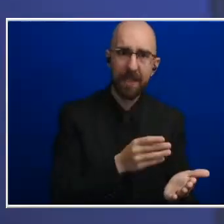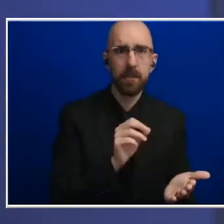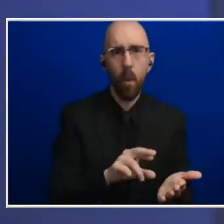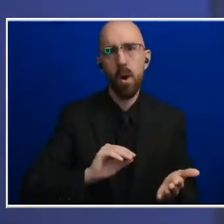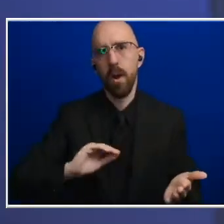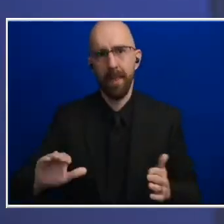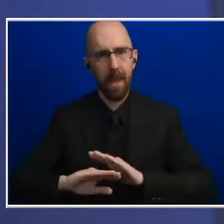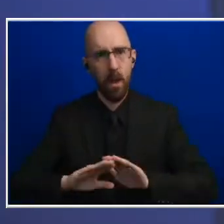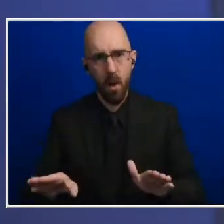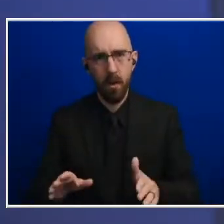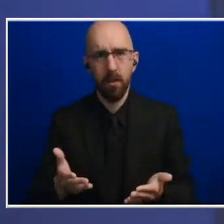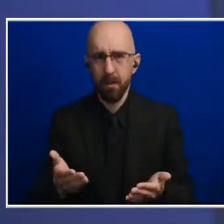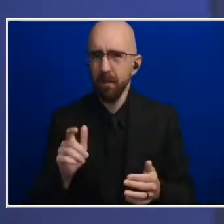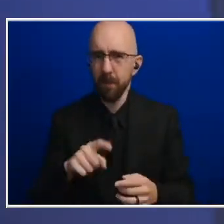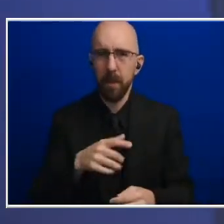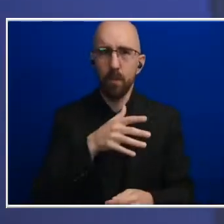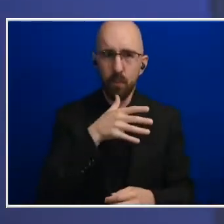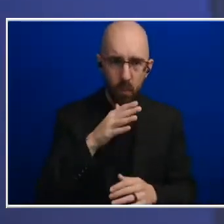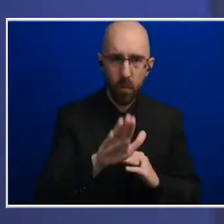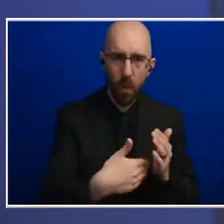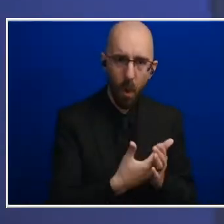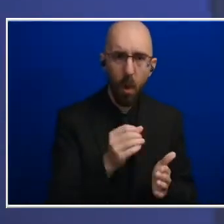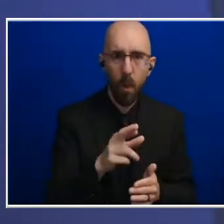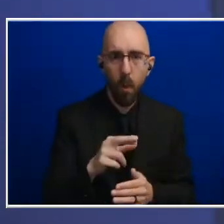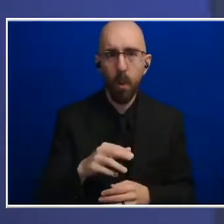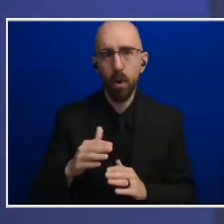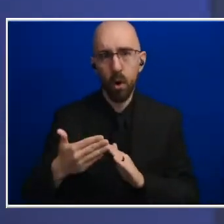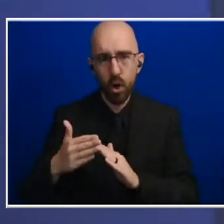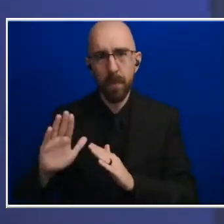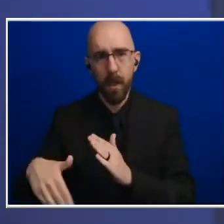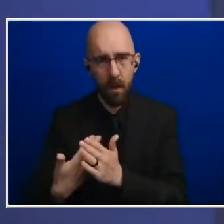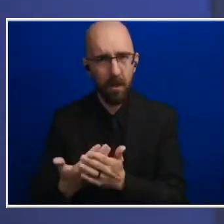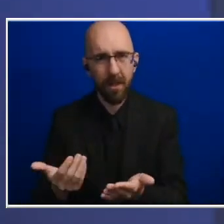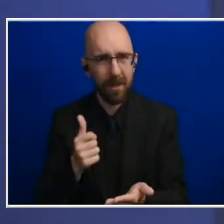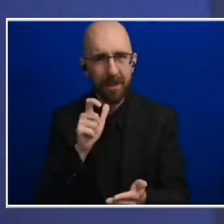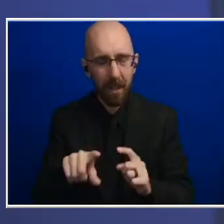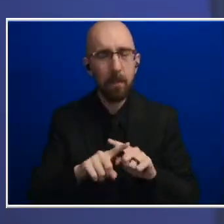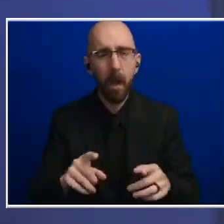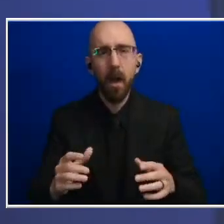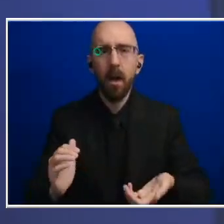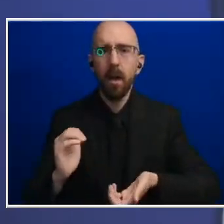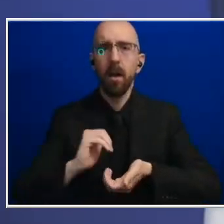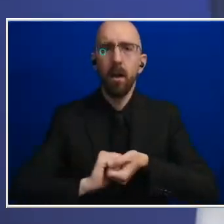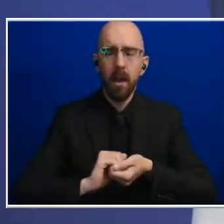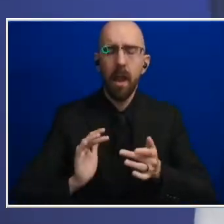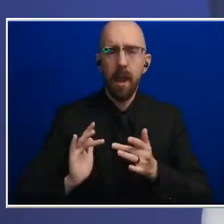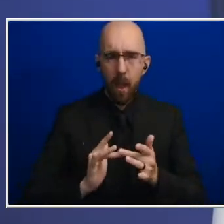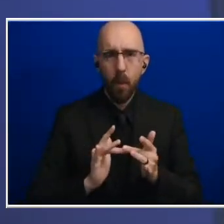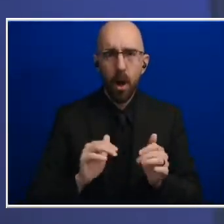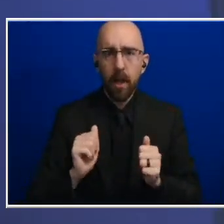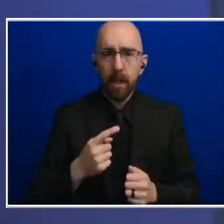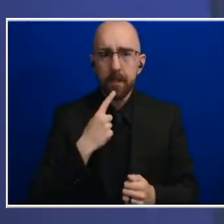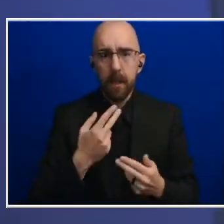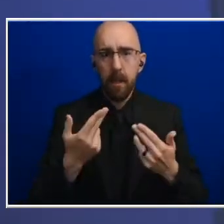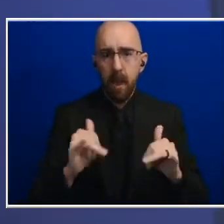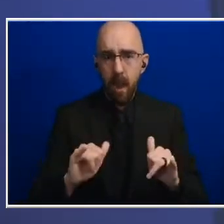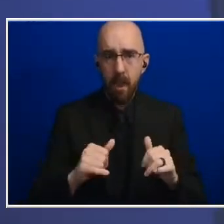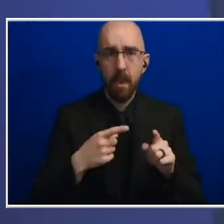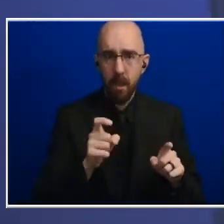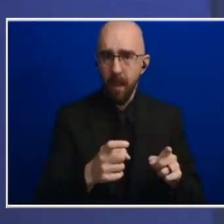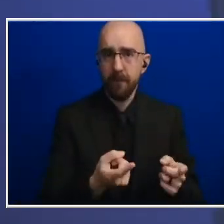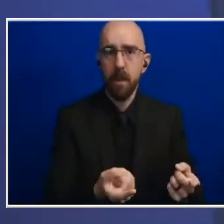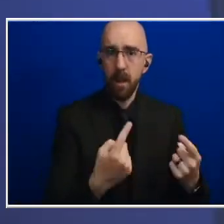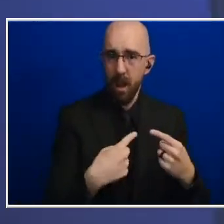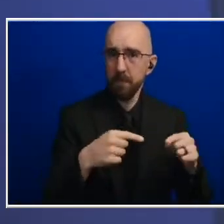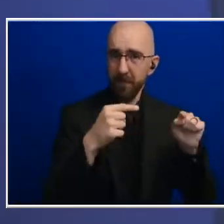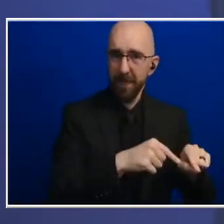all urban, but let's try to work together and to develop that network so that we can say, hey, here you really got to come, but Zach's going to be your